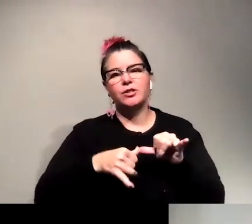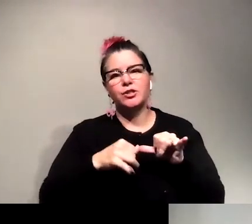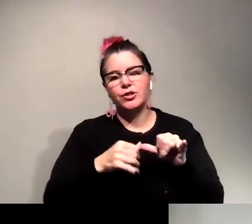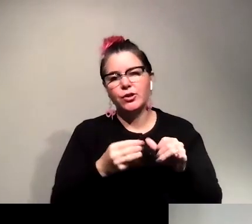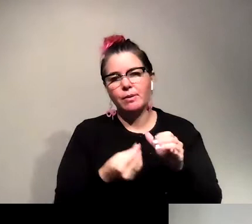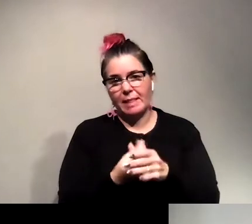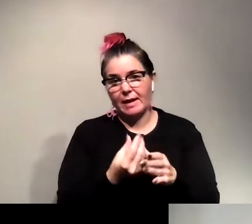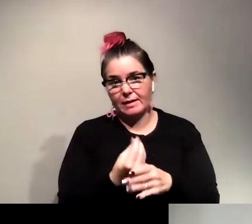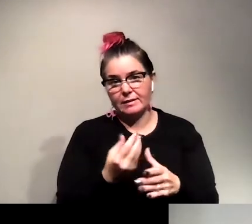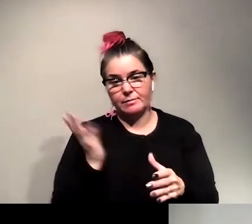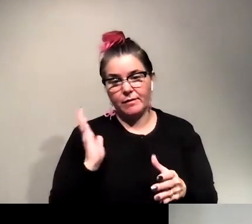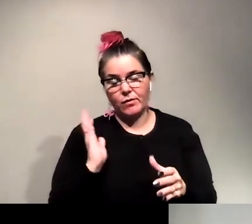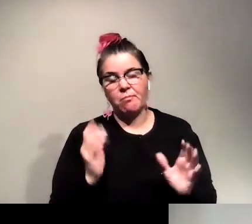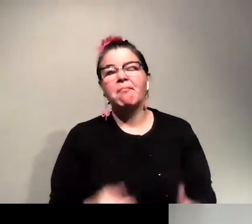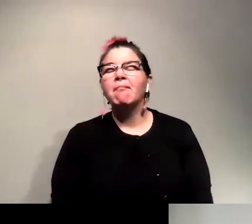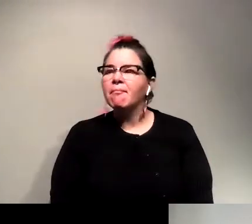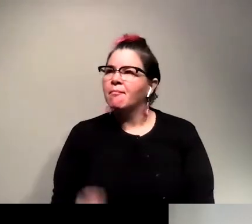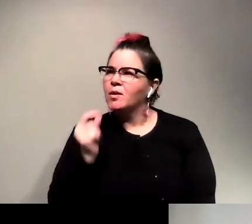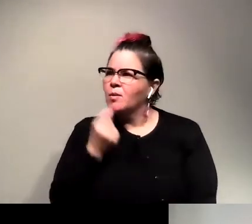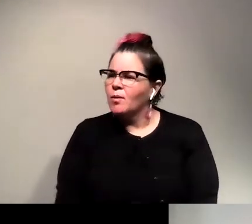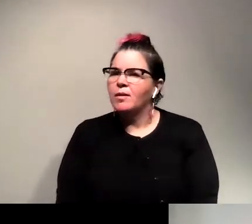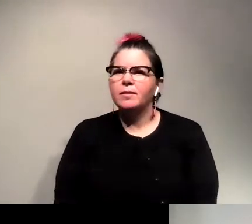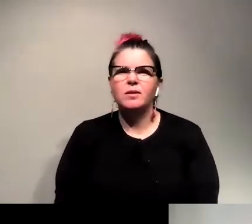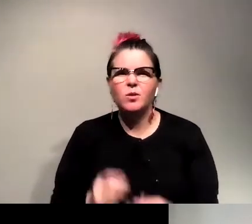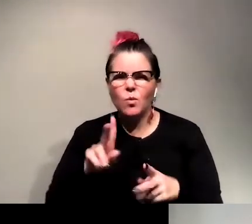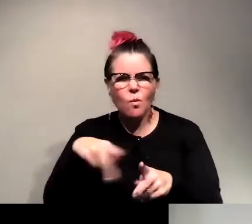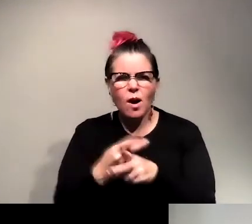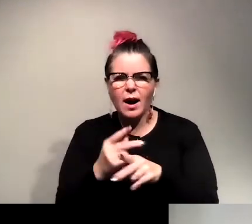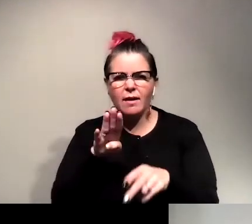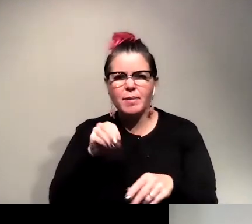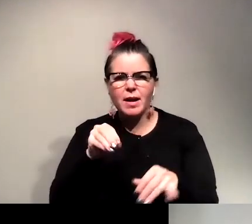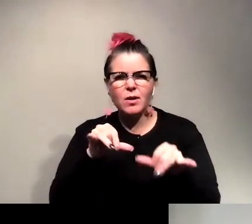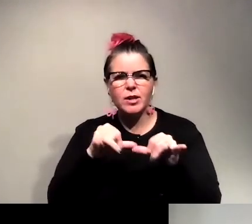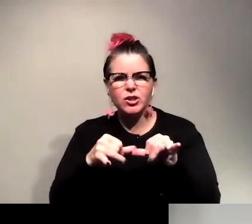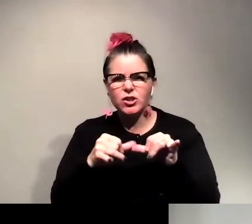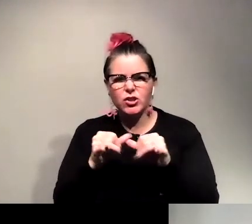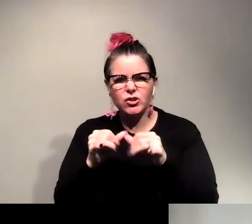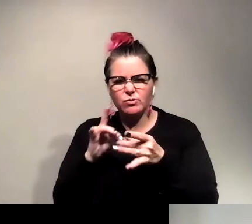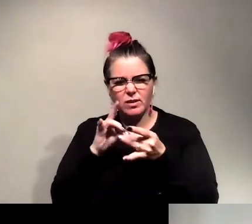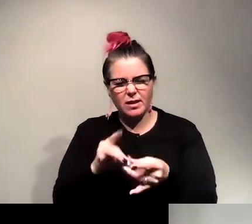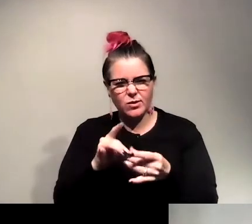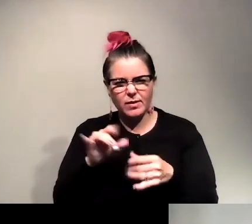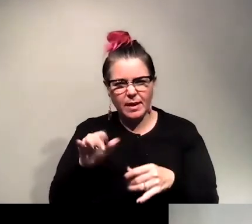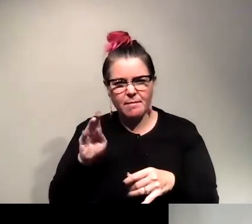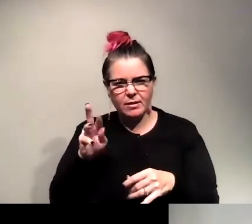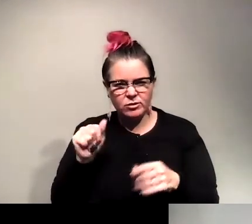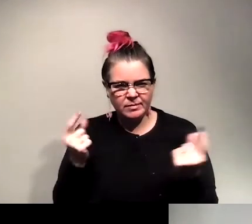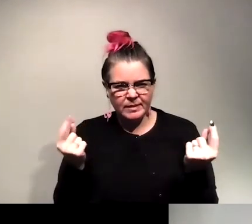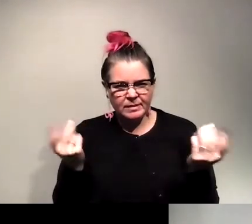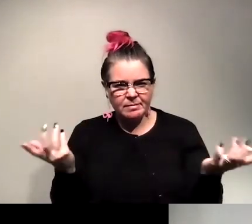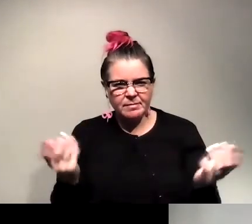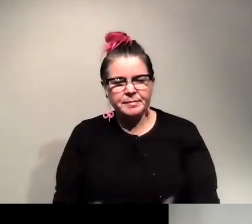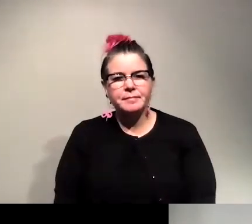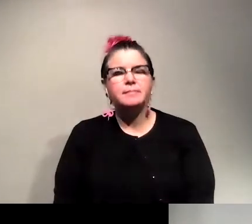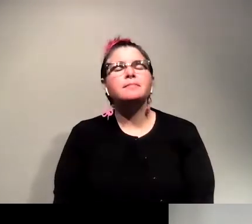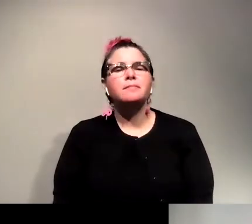plants. Cool. Yeah. So what kind of bioengineering do we do with plants with that type of bacteria? So a lot of